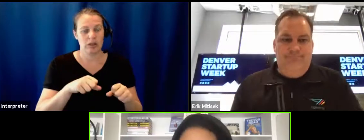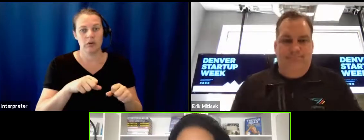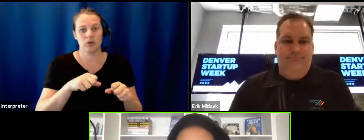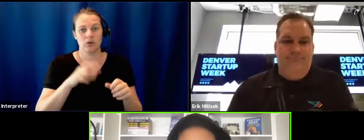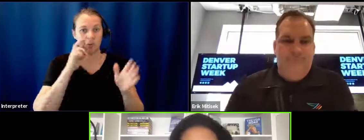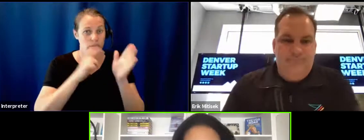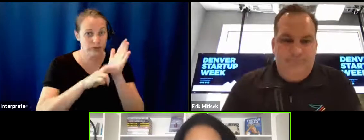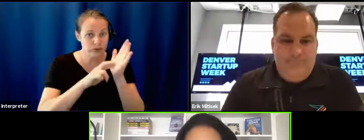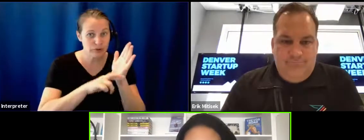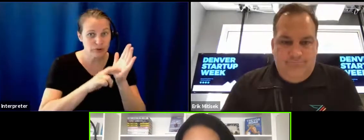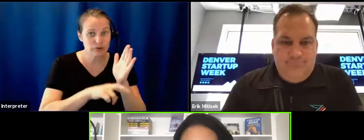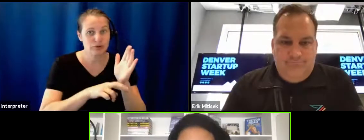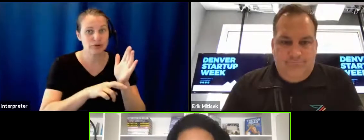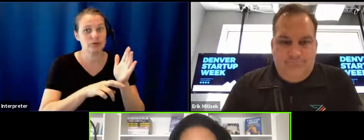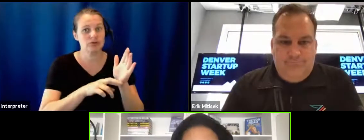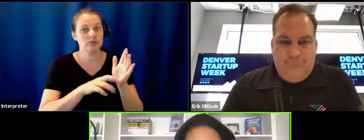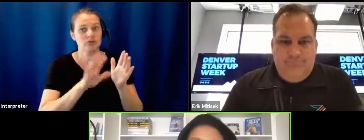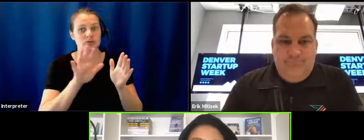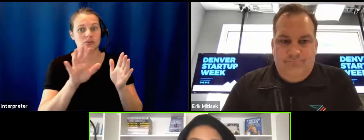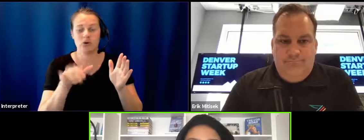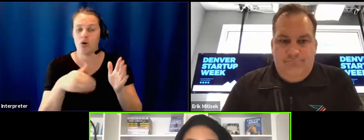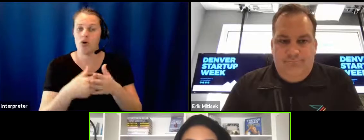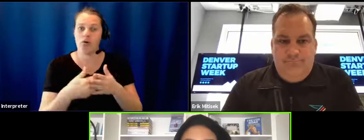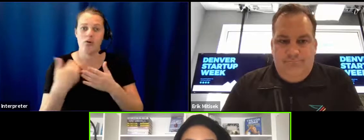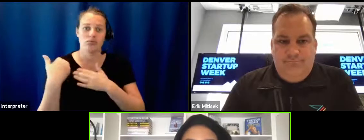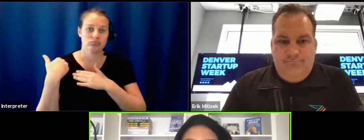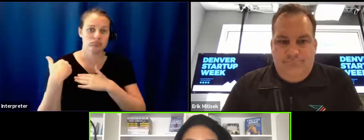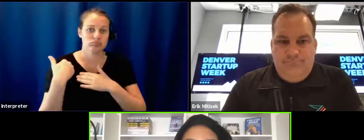research, like I put in all this research to